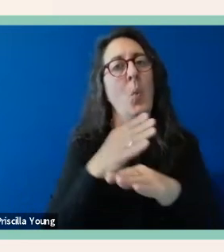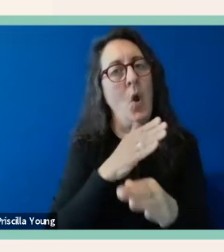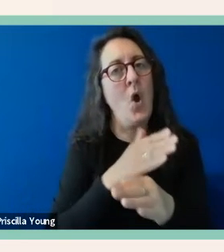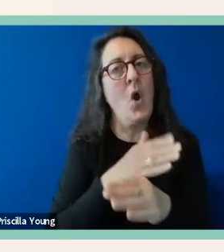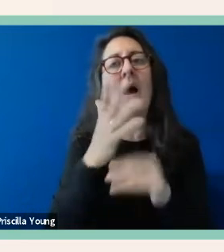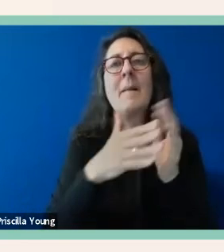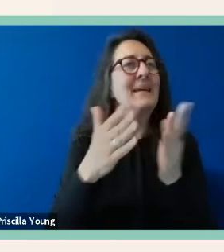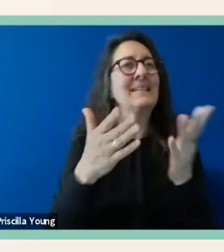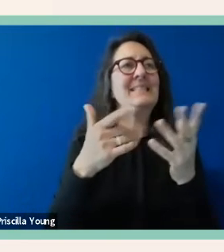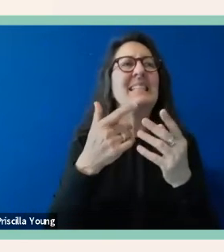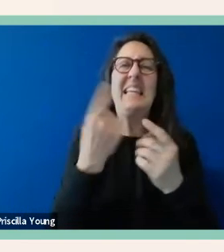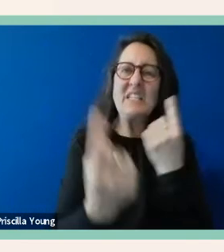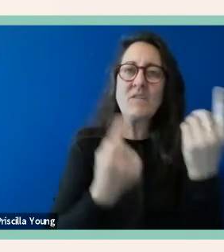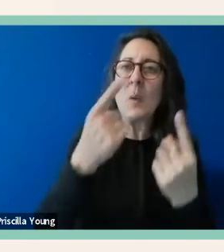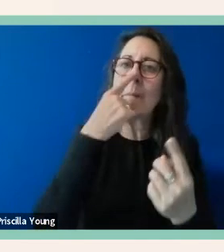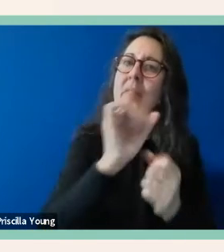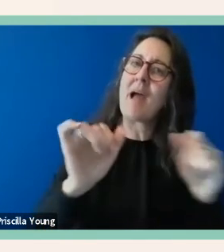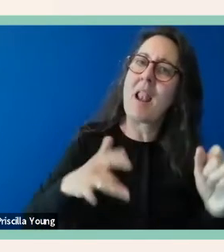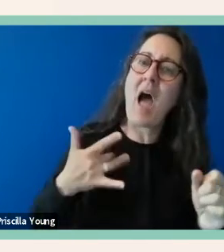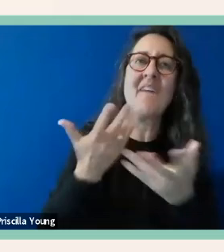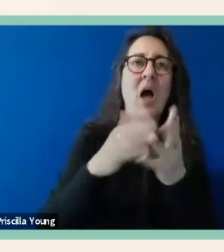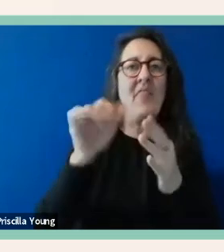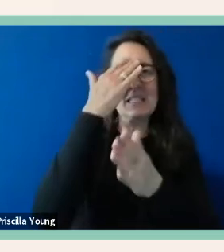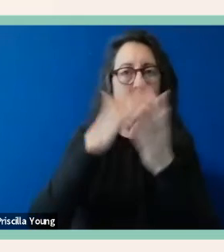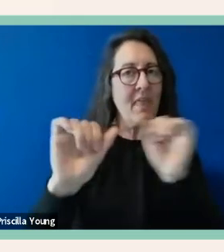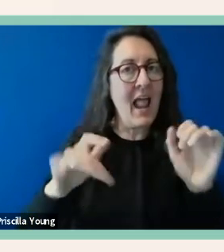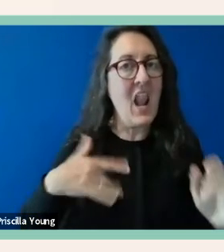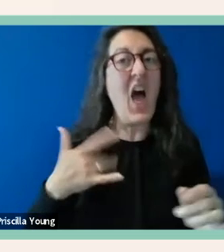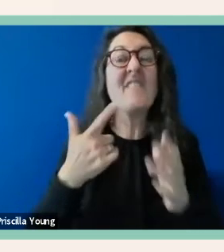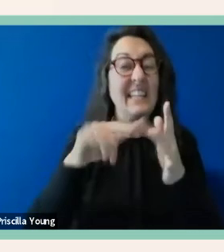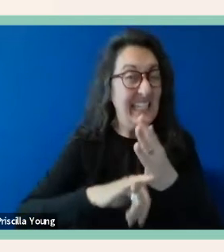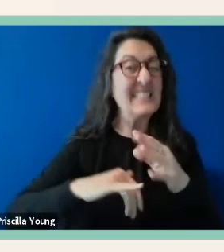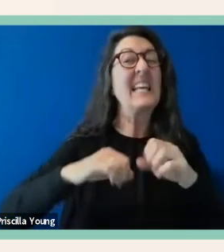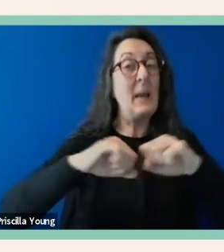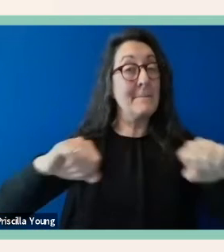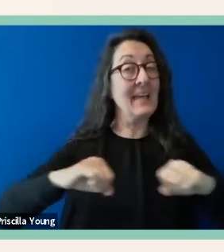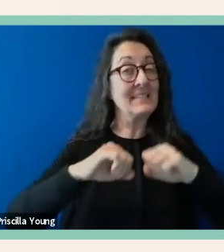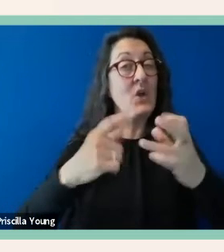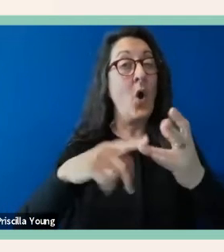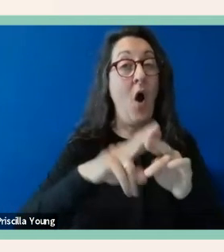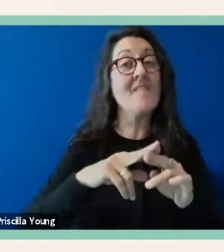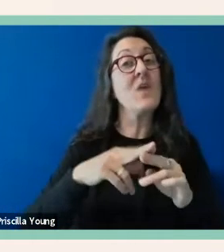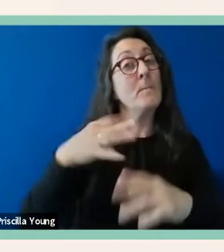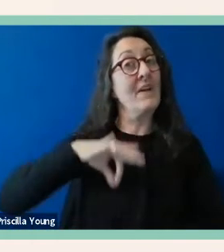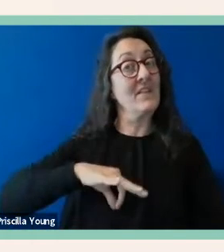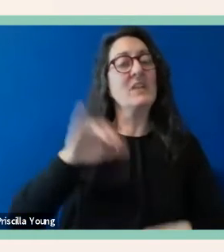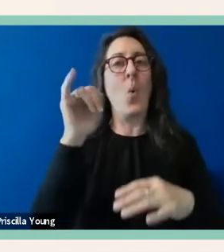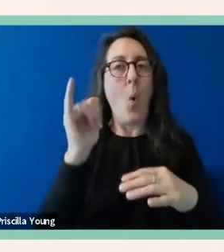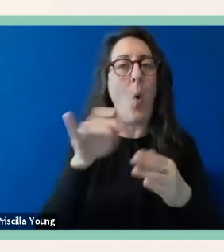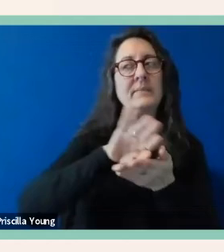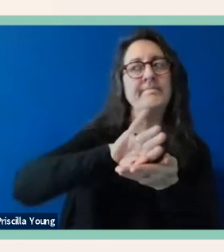to experience our lives, are spaces of privilege or spaces of marginalization. Thanks.